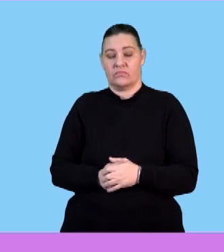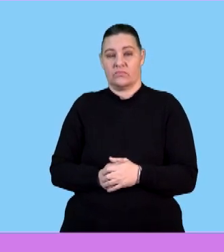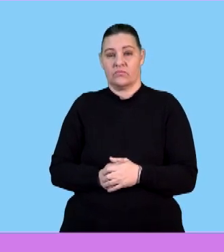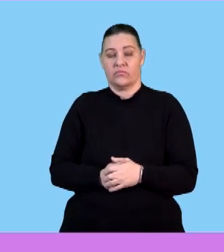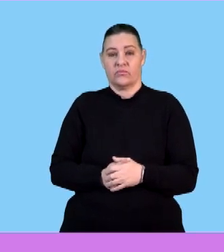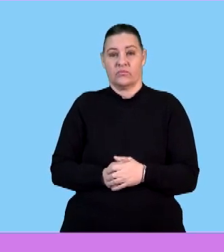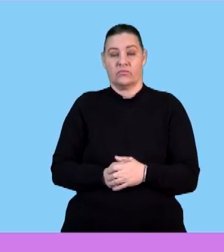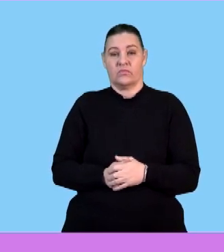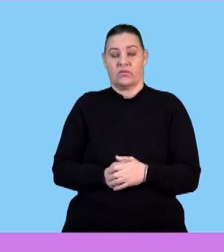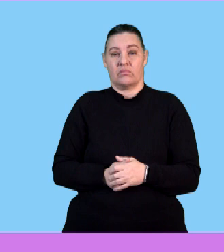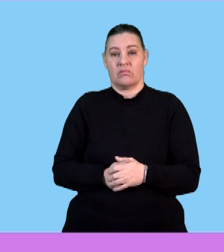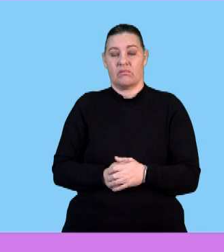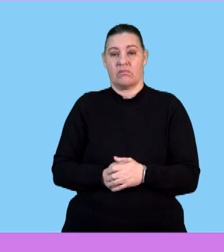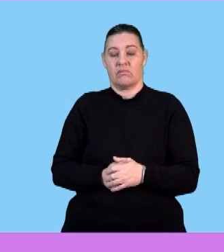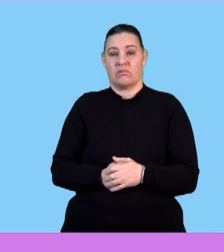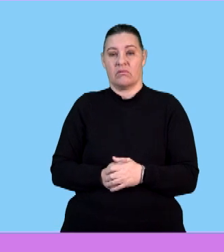VAT.